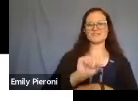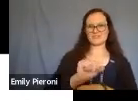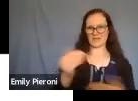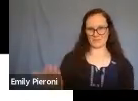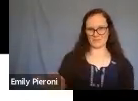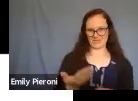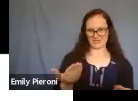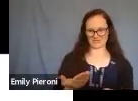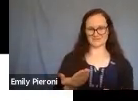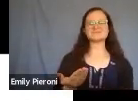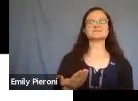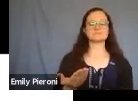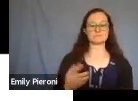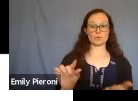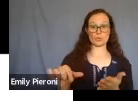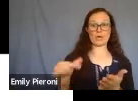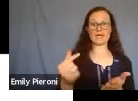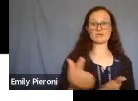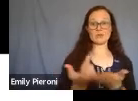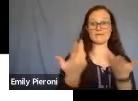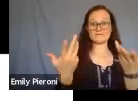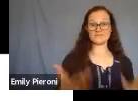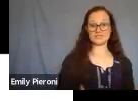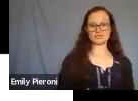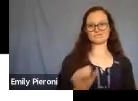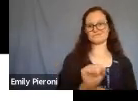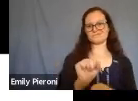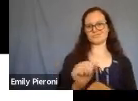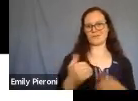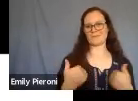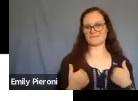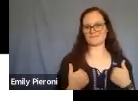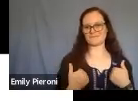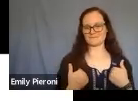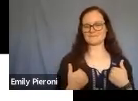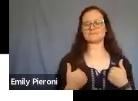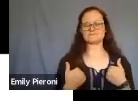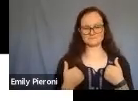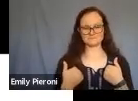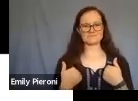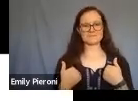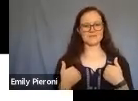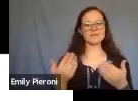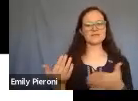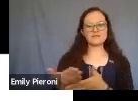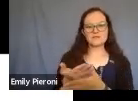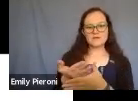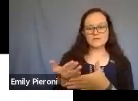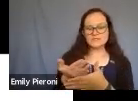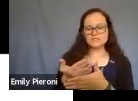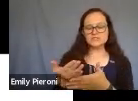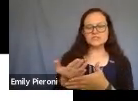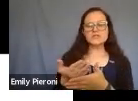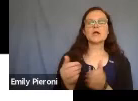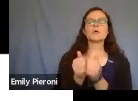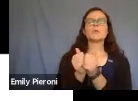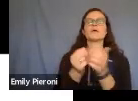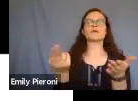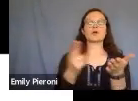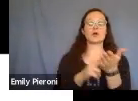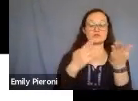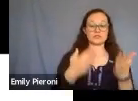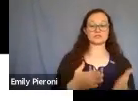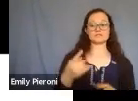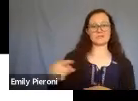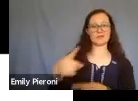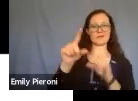them upon graduation. And also, since we shared all the information about our contractors, they also have that opportunity to work